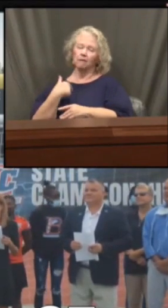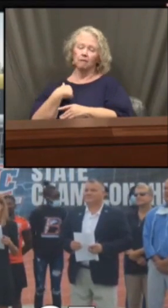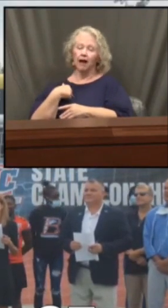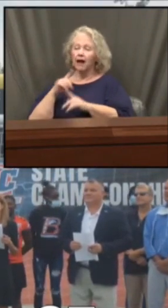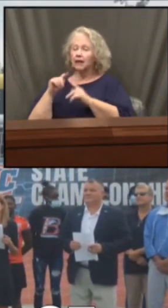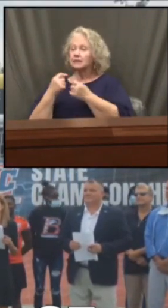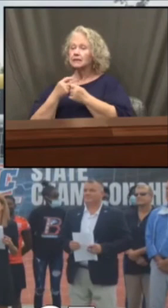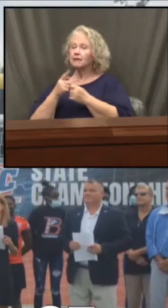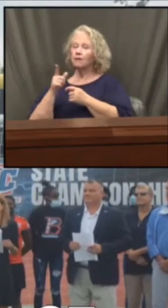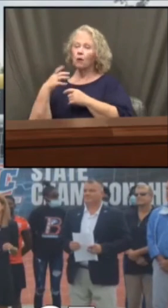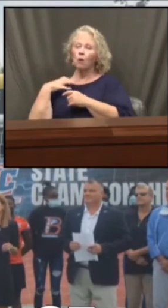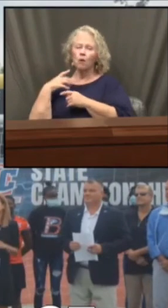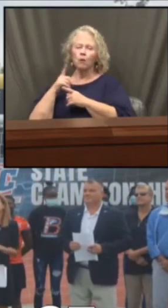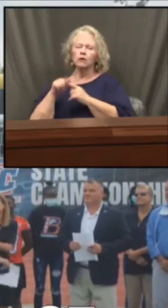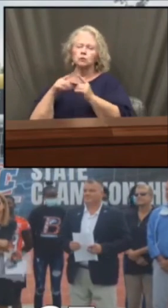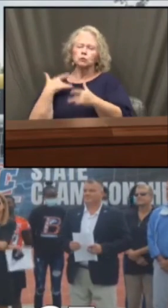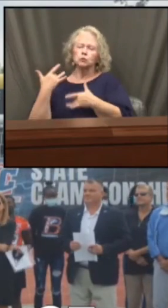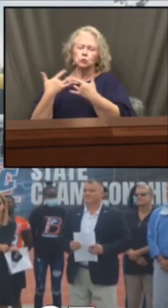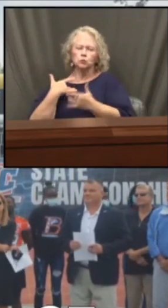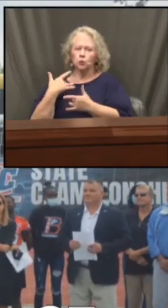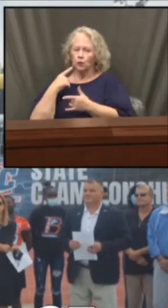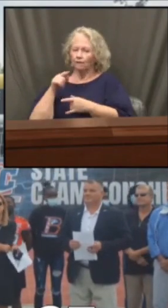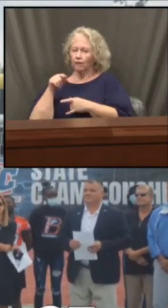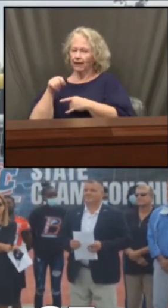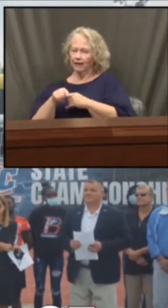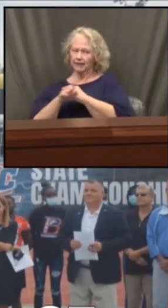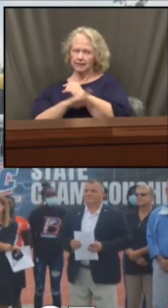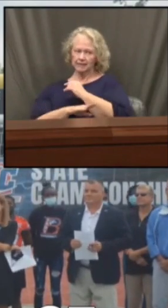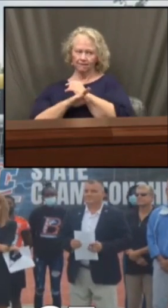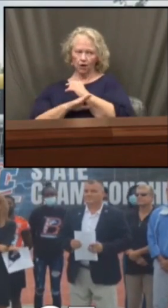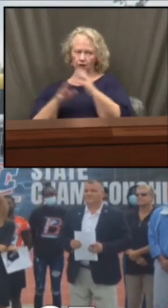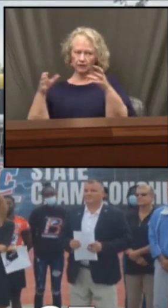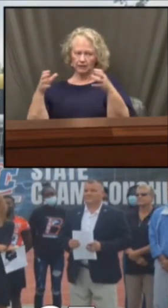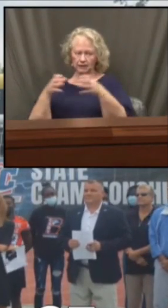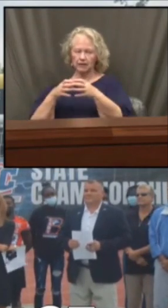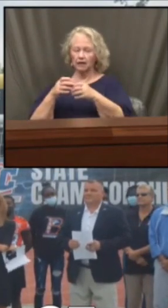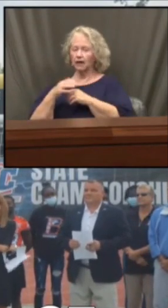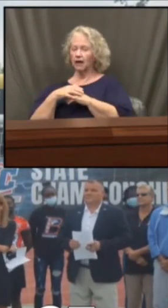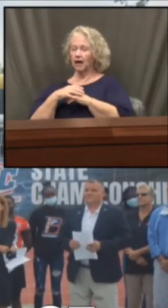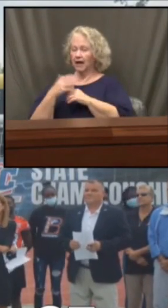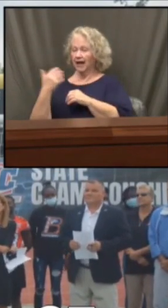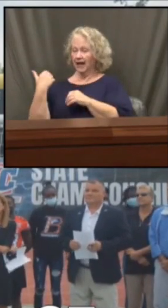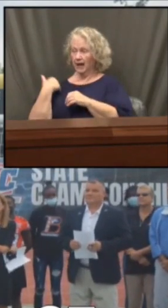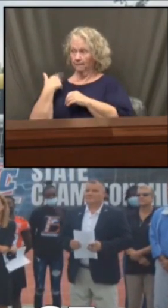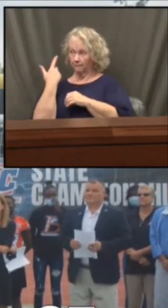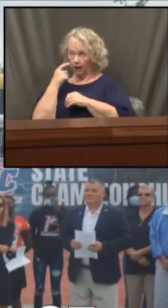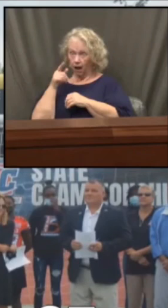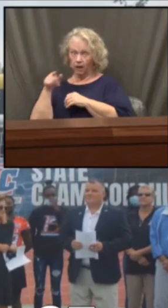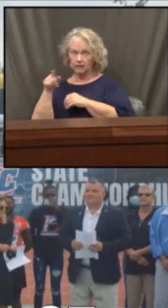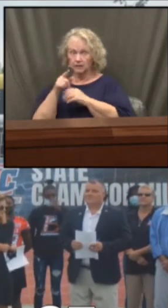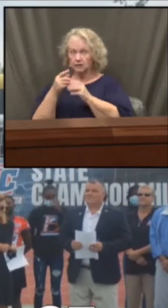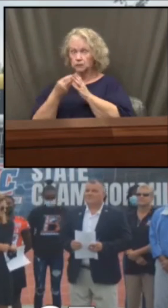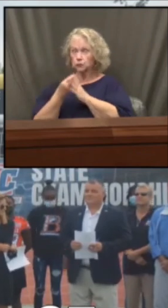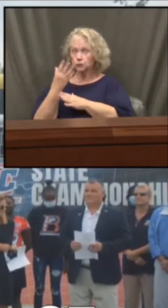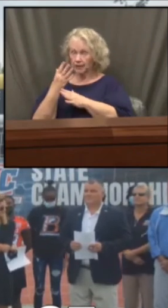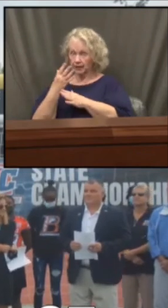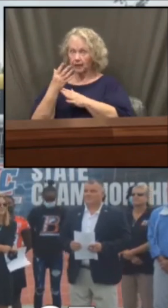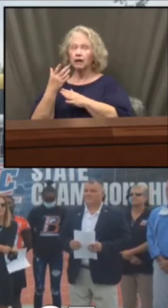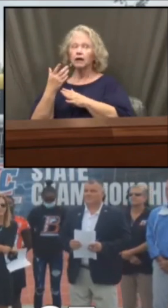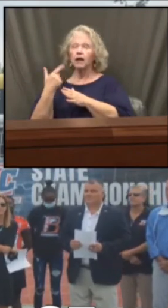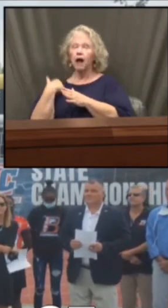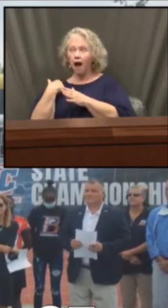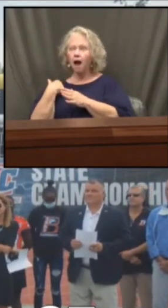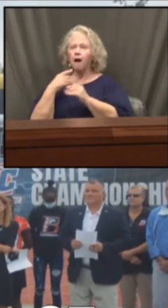get back on the field this fall. Due to Xavier offering a vaccination clinic held in the spring, I was fortunate enough to use this to my advantage and get